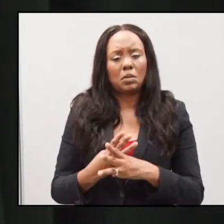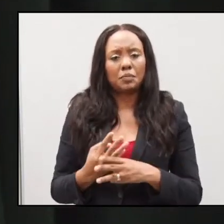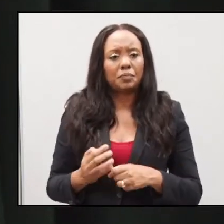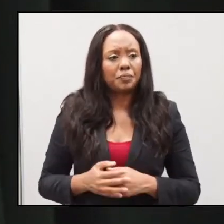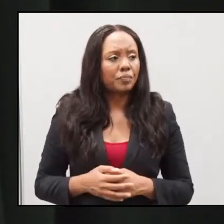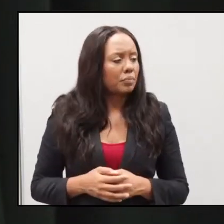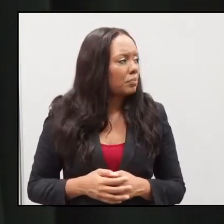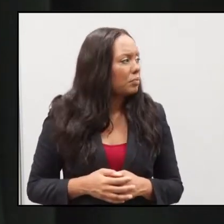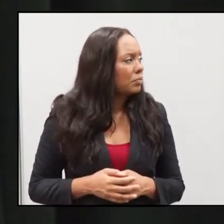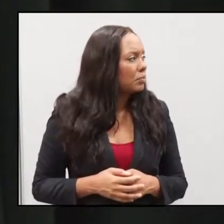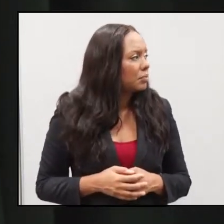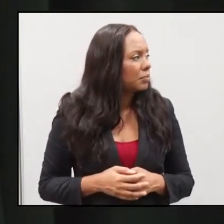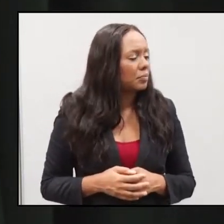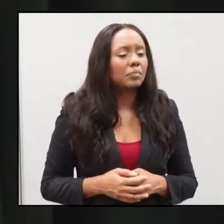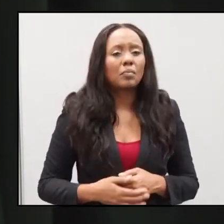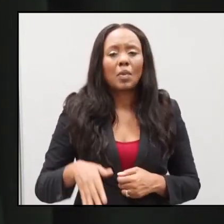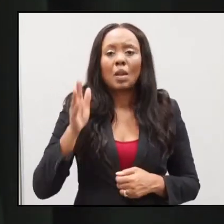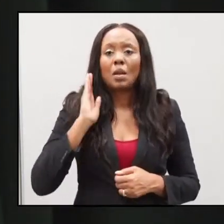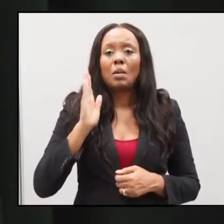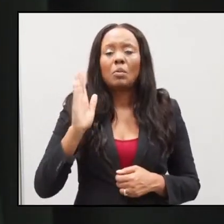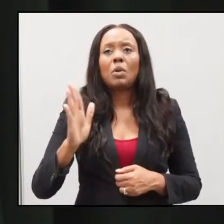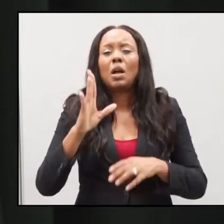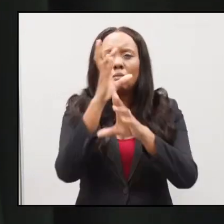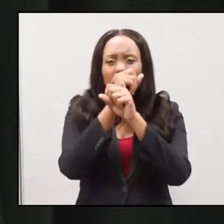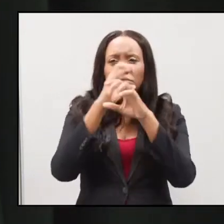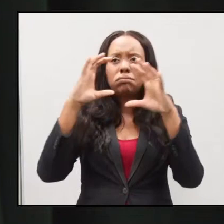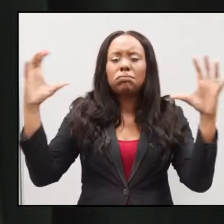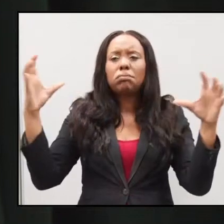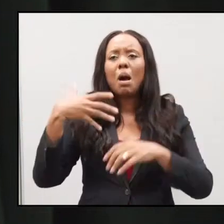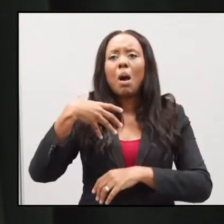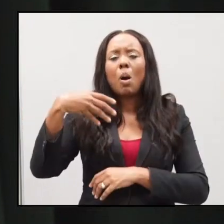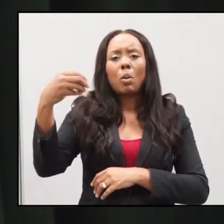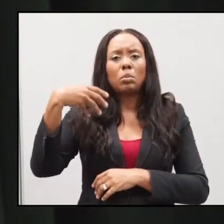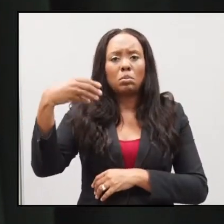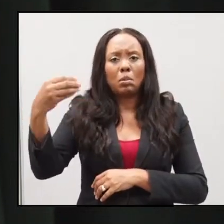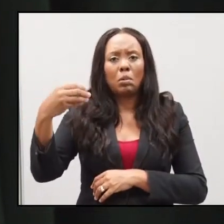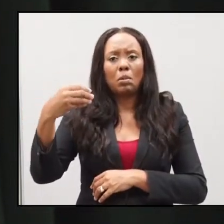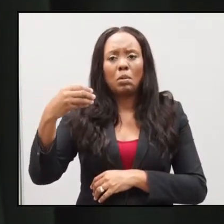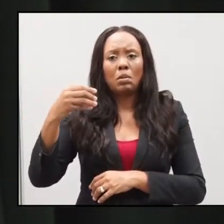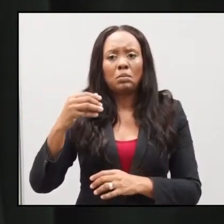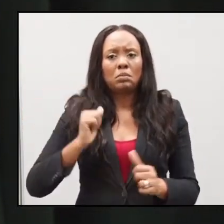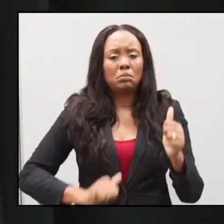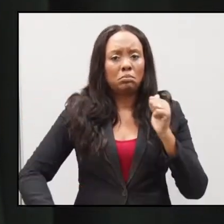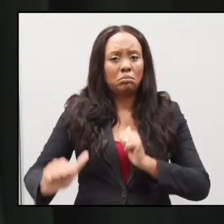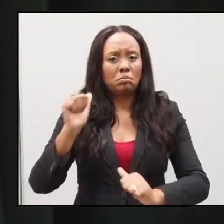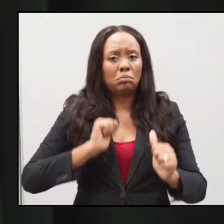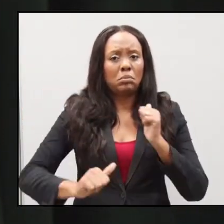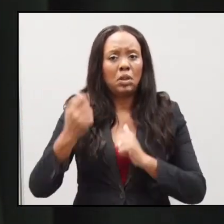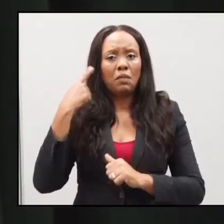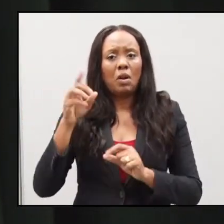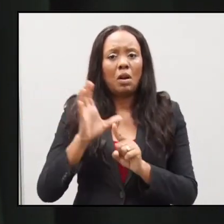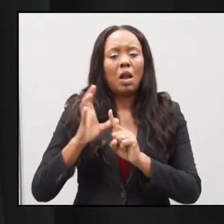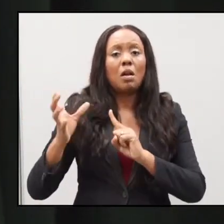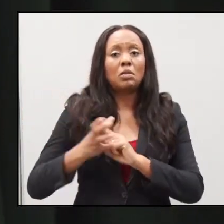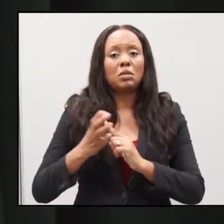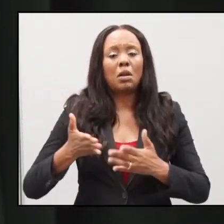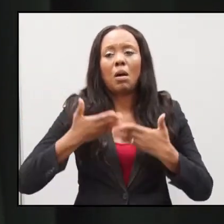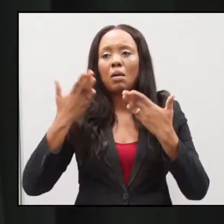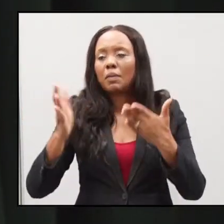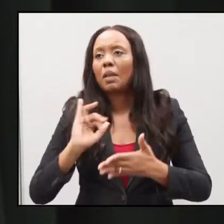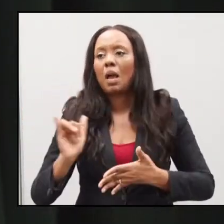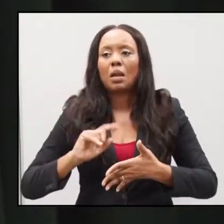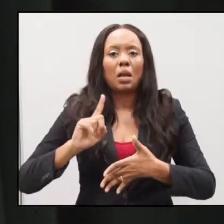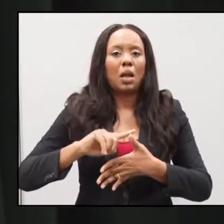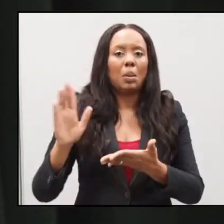imagined outdoor performance spaces that would highlight both historical and contemporary cultural offerings, from music